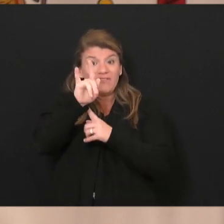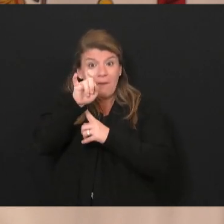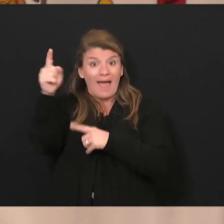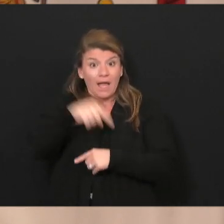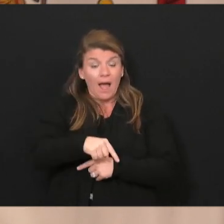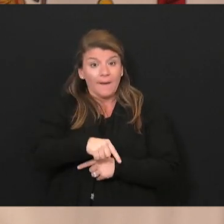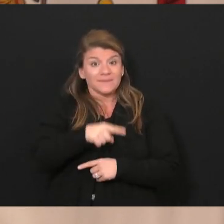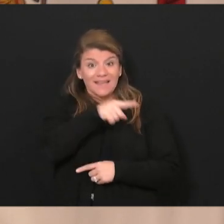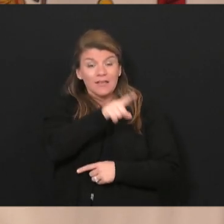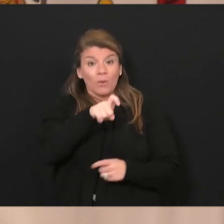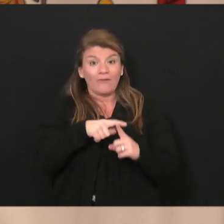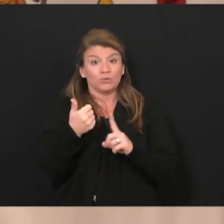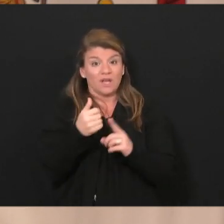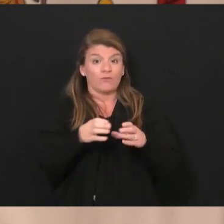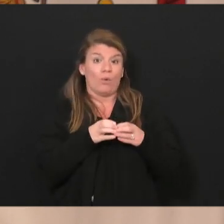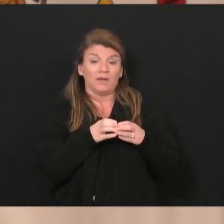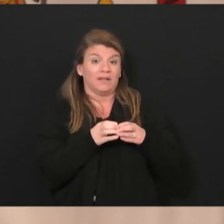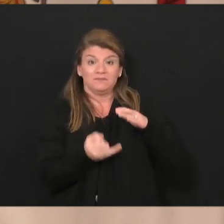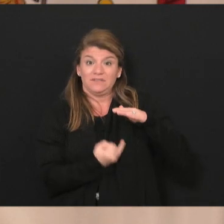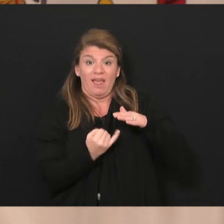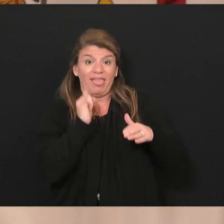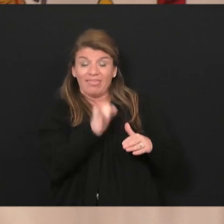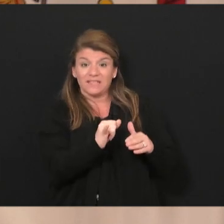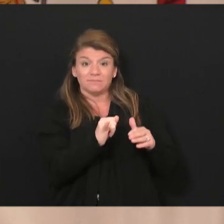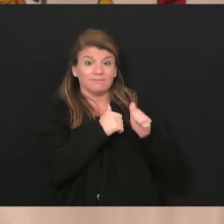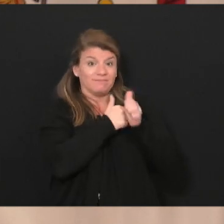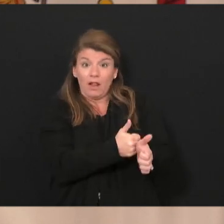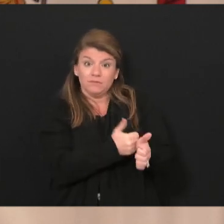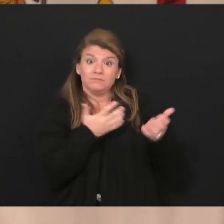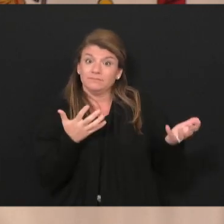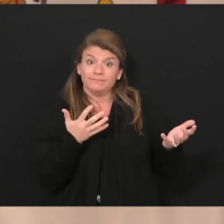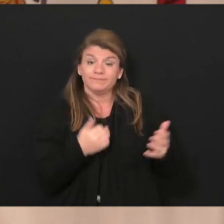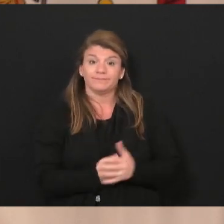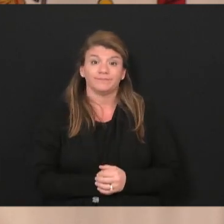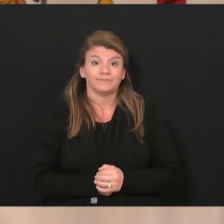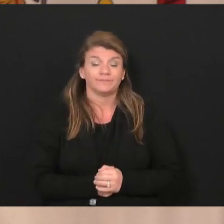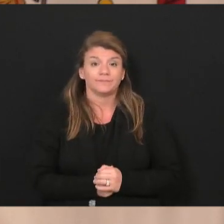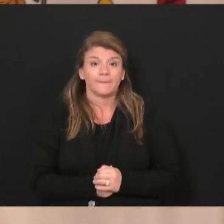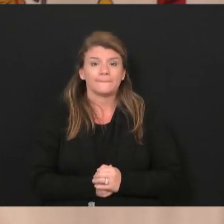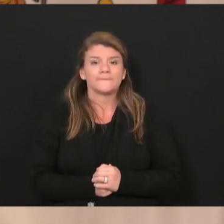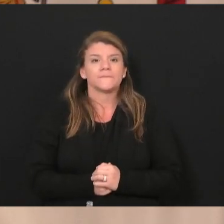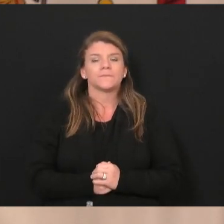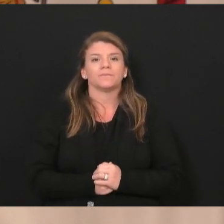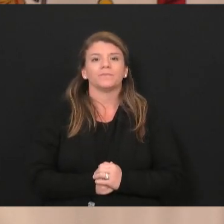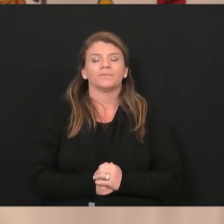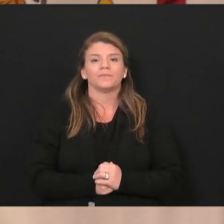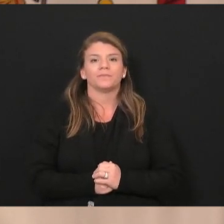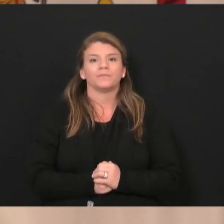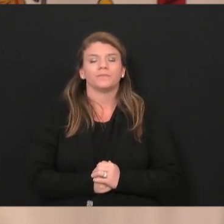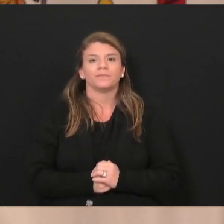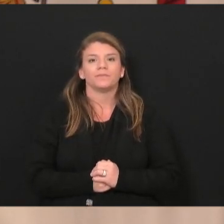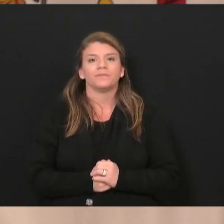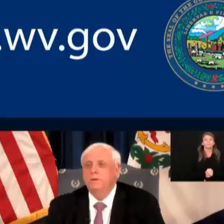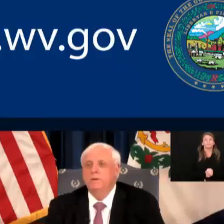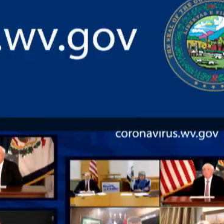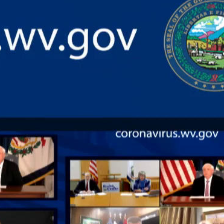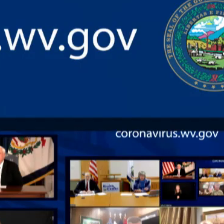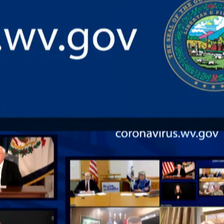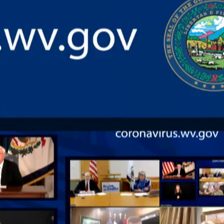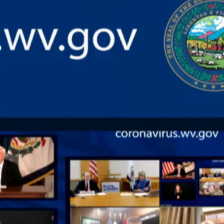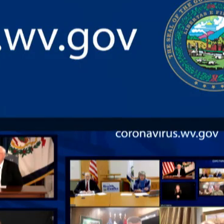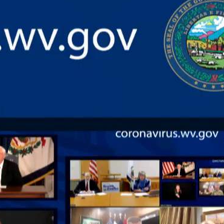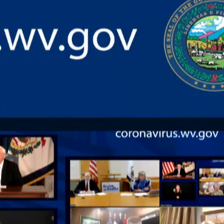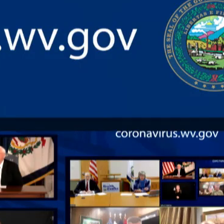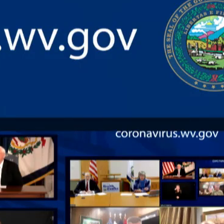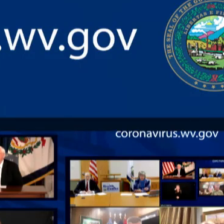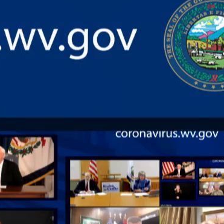going to have to quarantine himself, and that's just simply that. Okay, Governor, this is Clay. Can I make